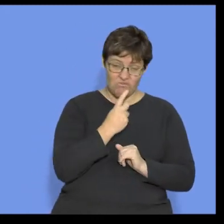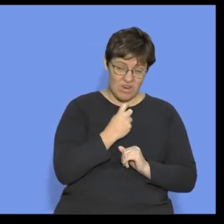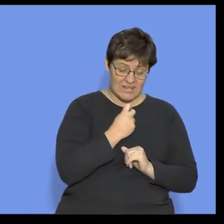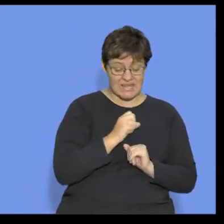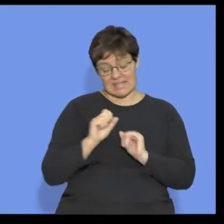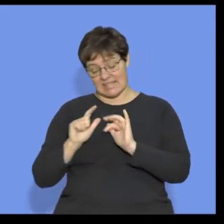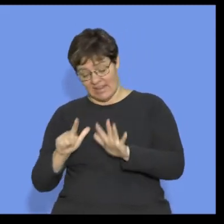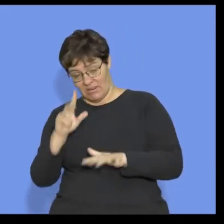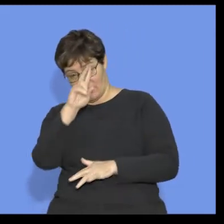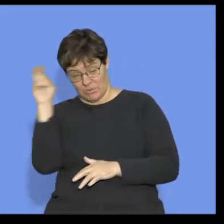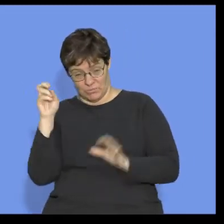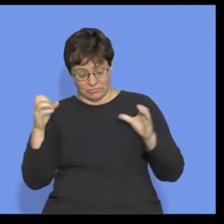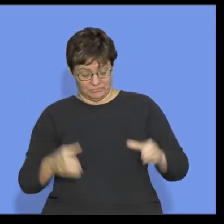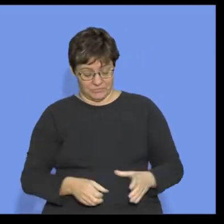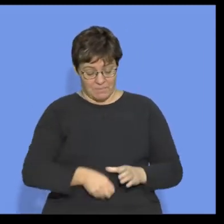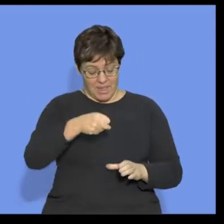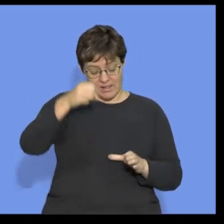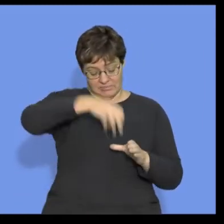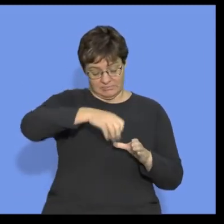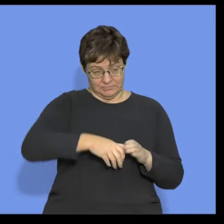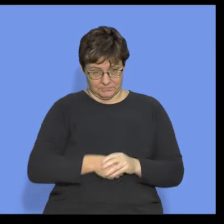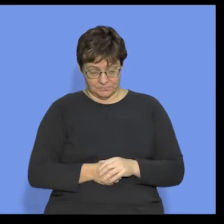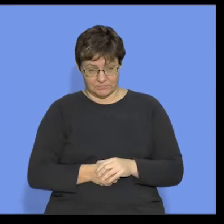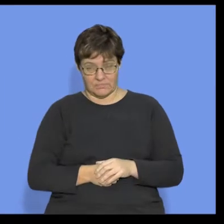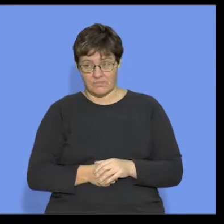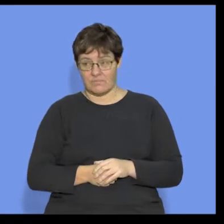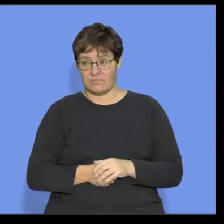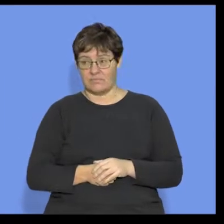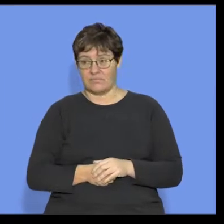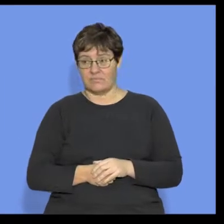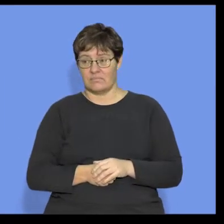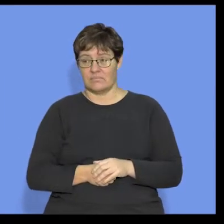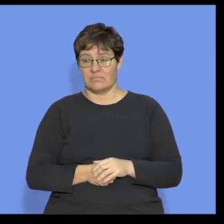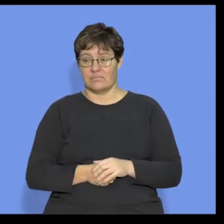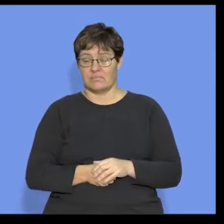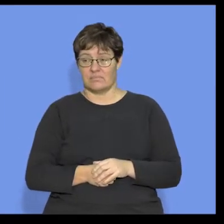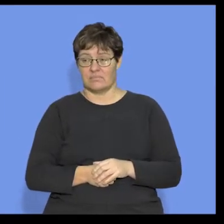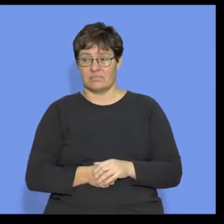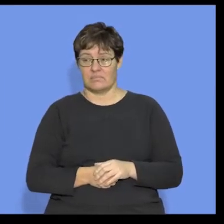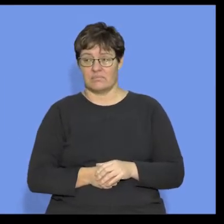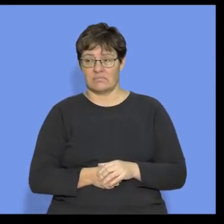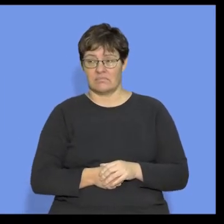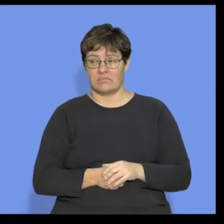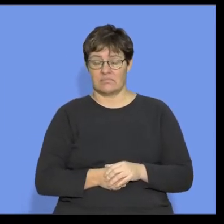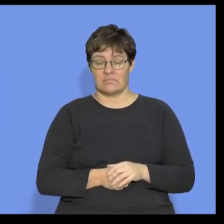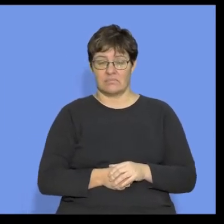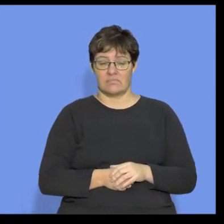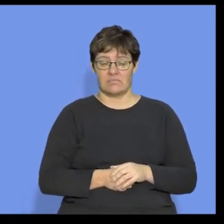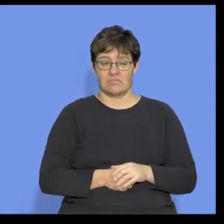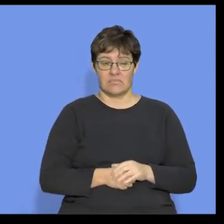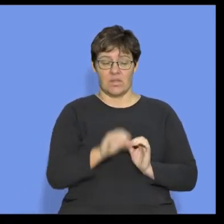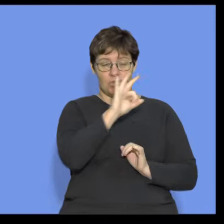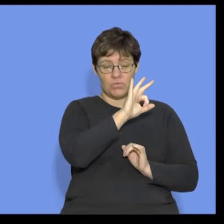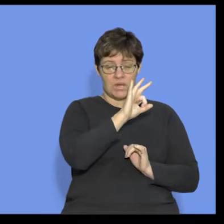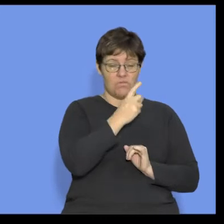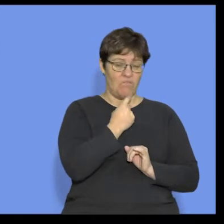red and 7 blue. So we have 3 red, okay, and 7 blue